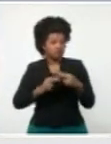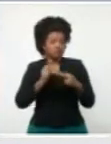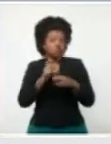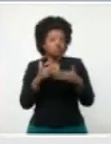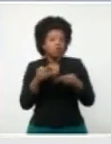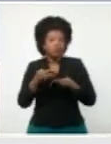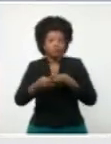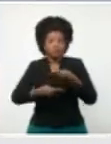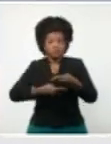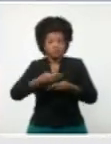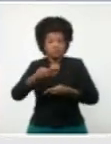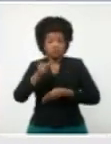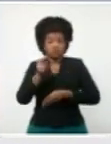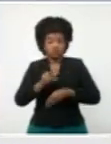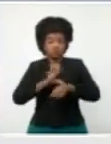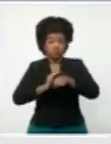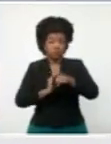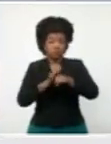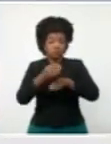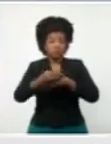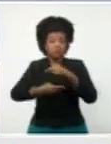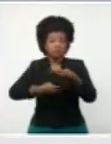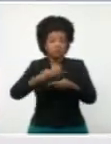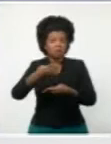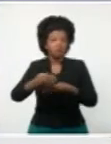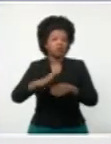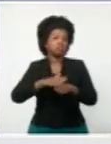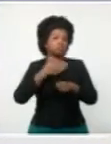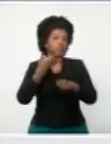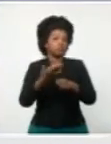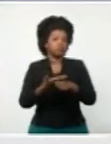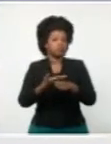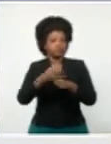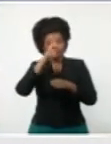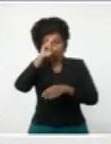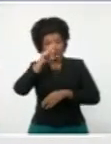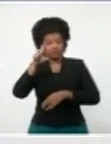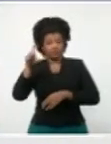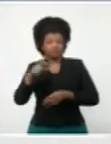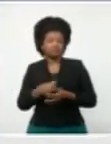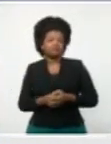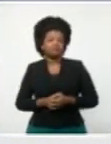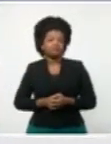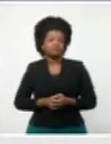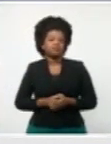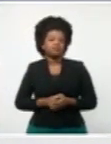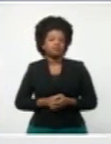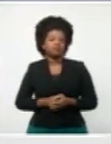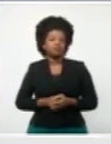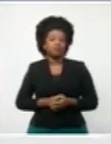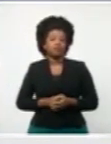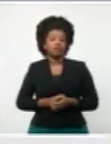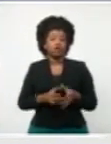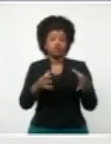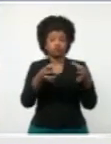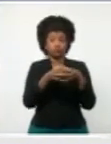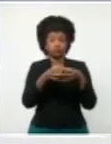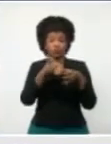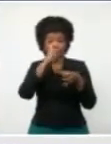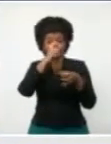to 59 years, 2 people. There are no children among the diagnosed people yesterday, so there is no change in the number